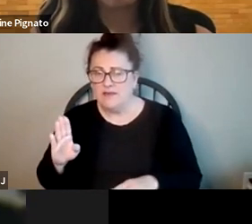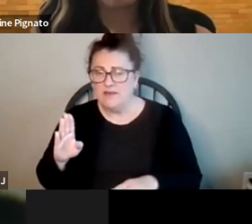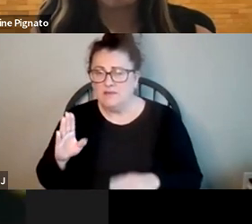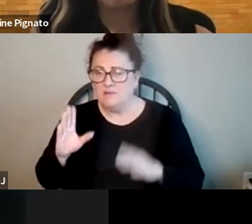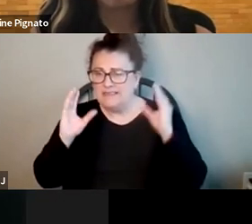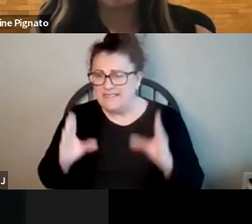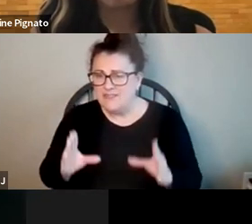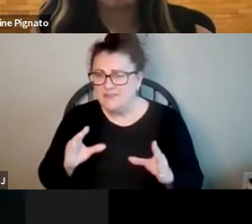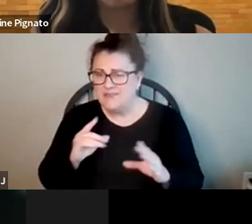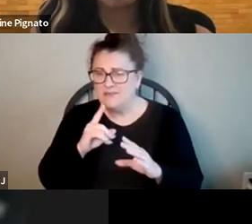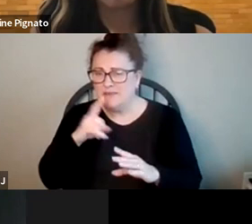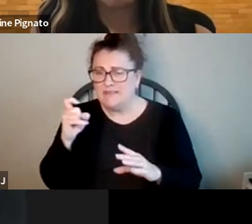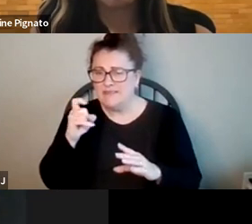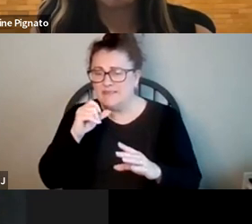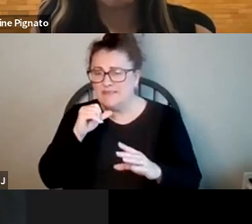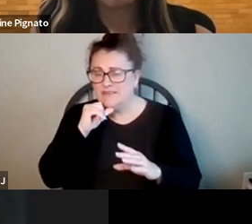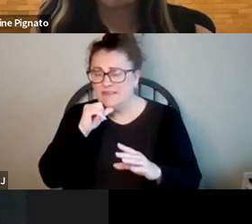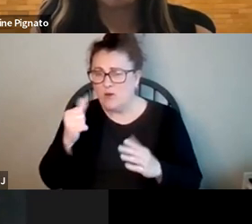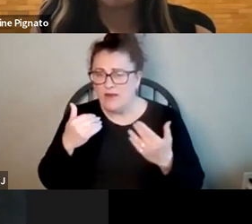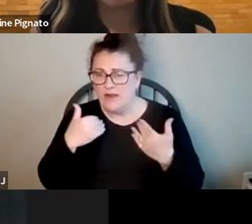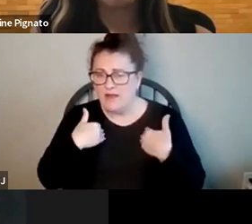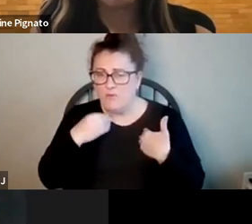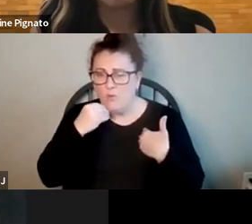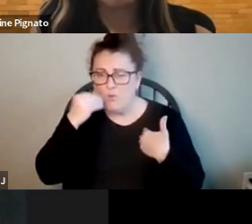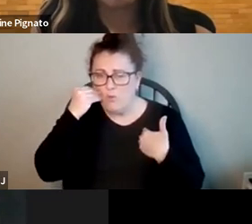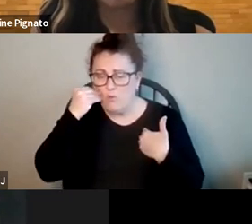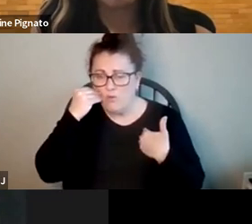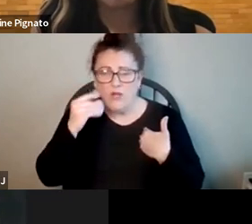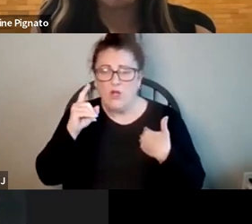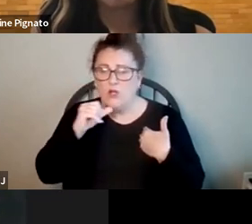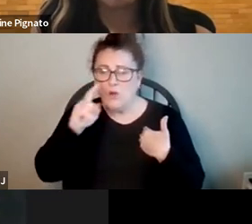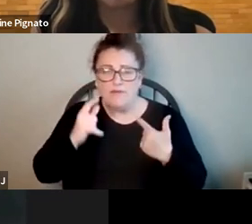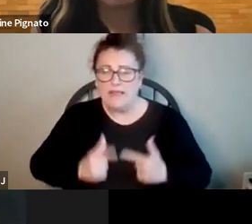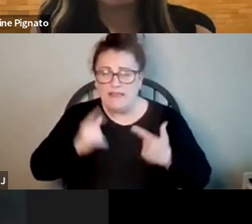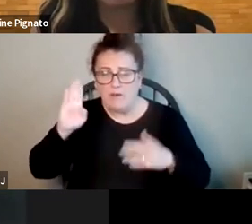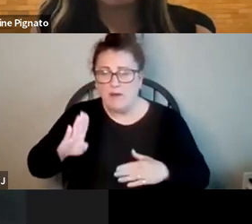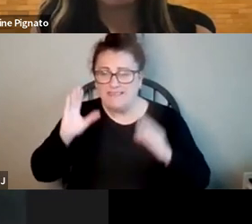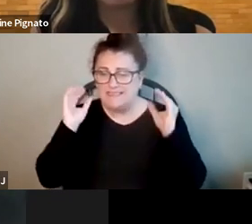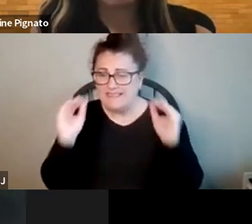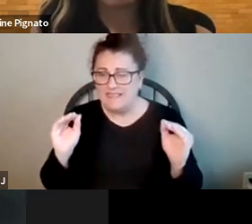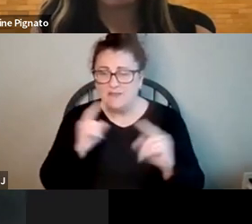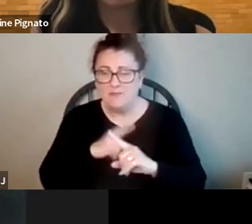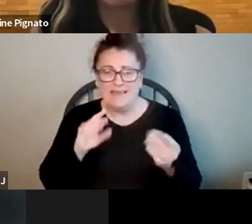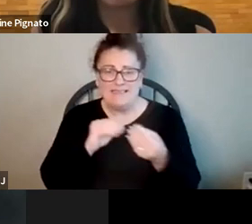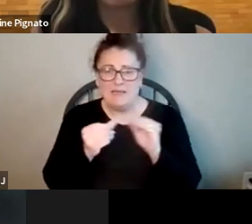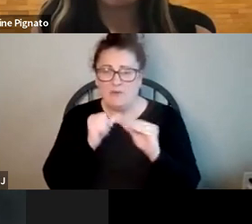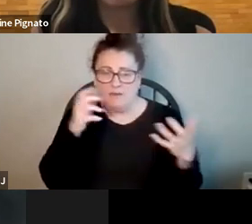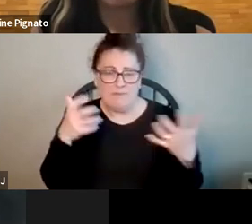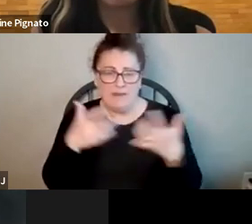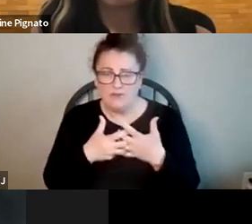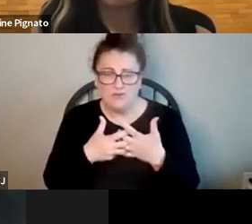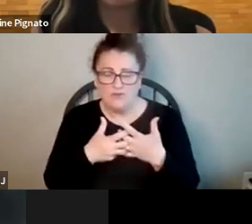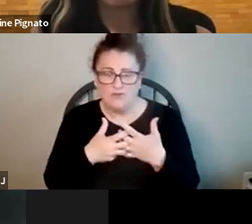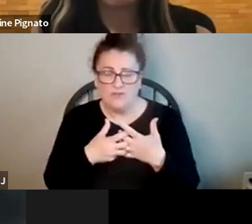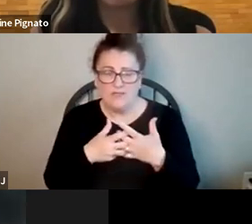residency. I understand there's no residency requirement to live in Boston to be a teacher. Right. But the numbers still don't make sense that those are the